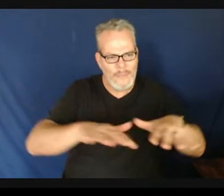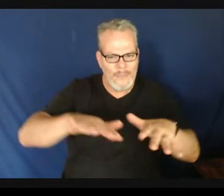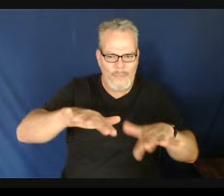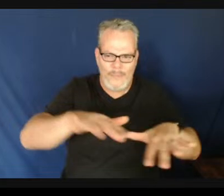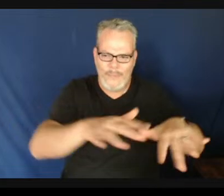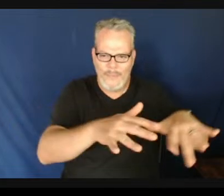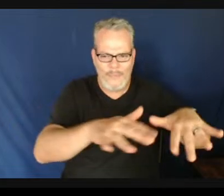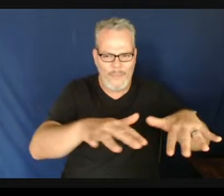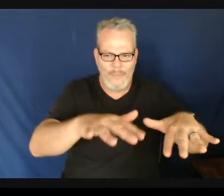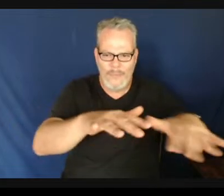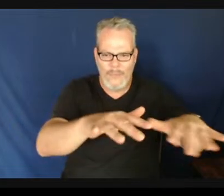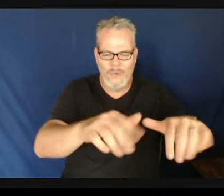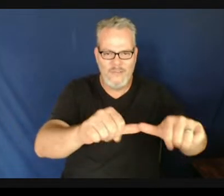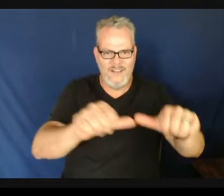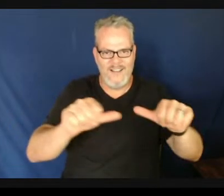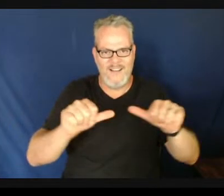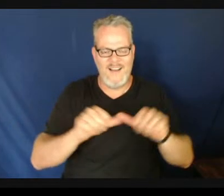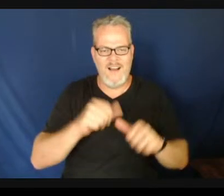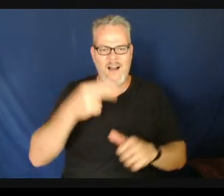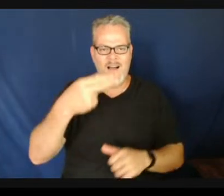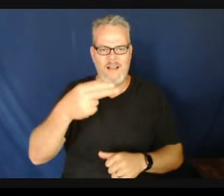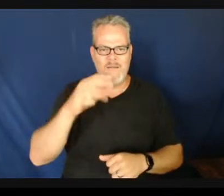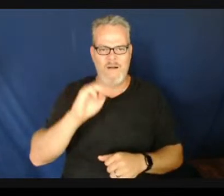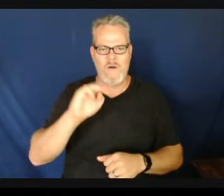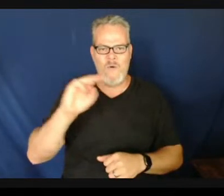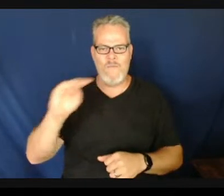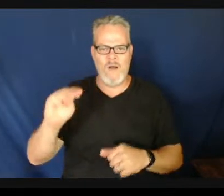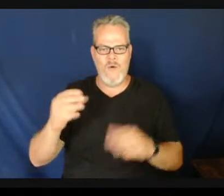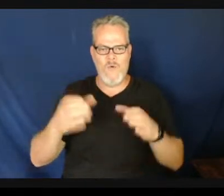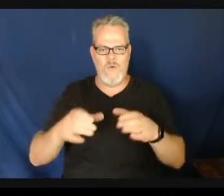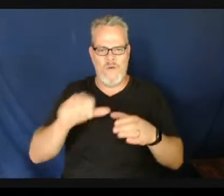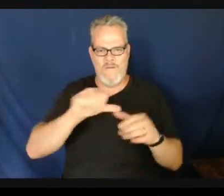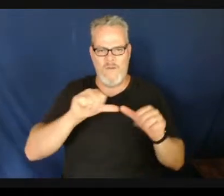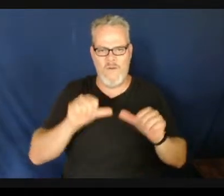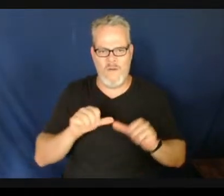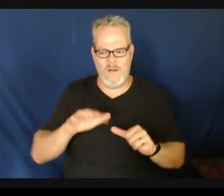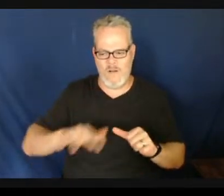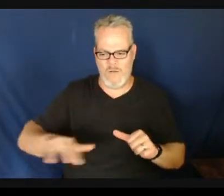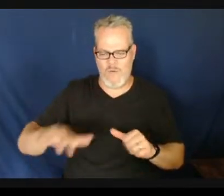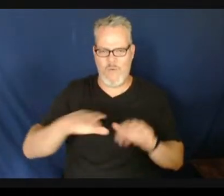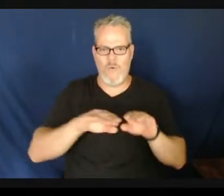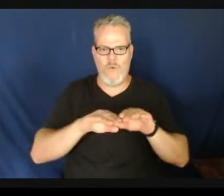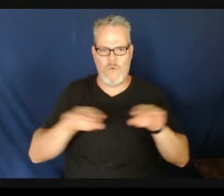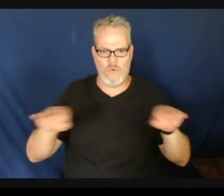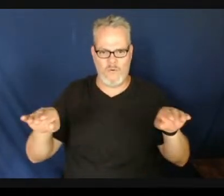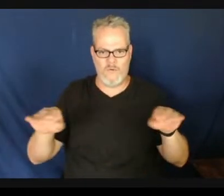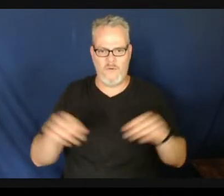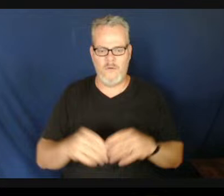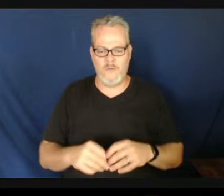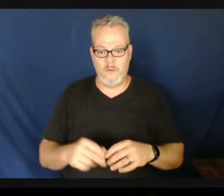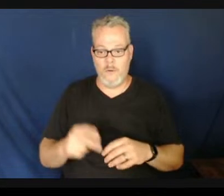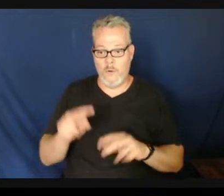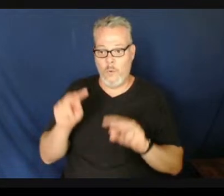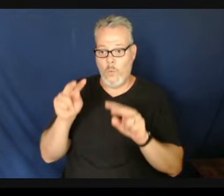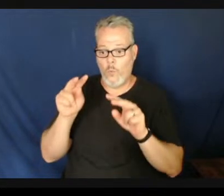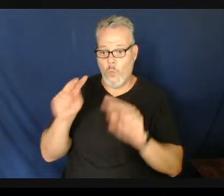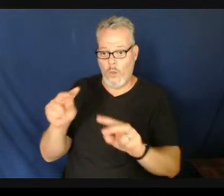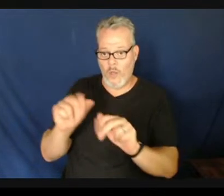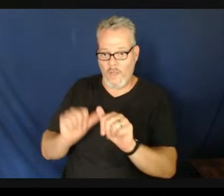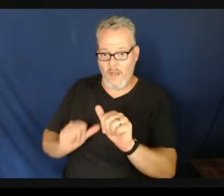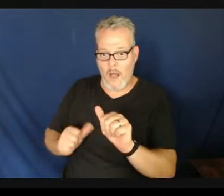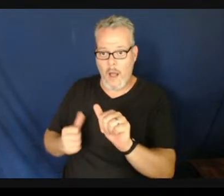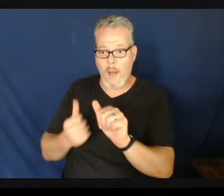the Halemaʻumaʻu crater floor. When we look at the update that was